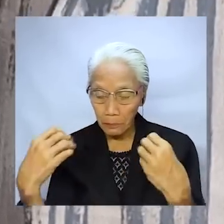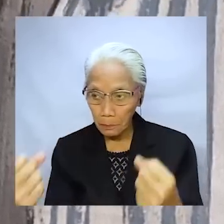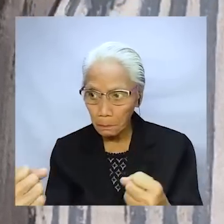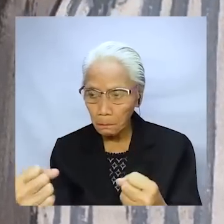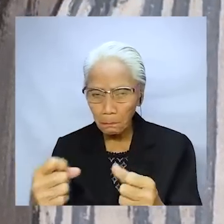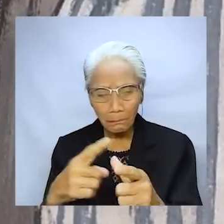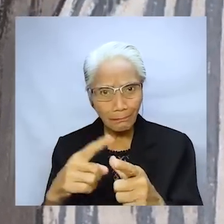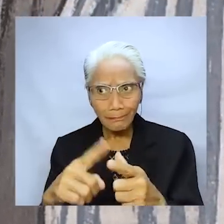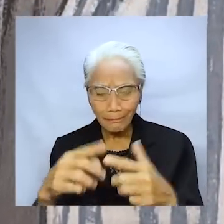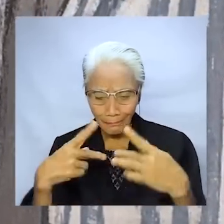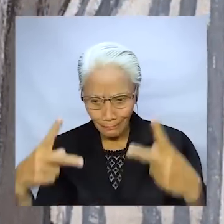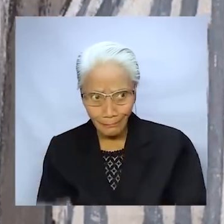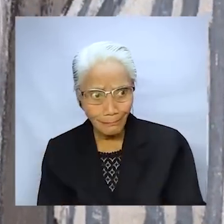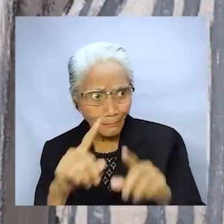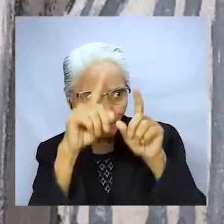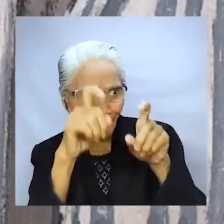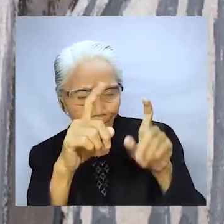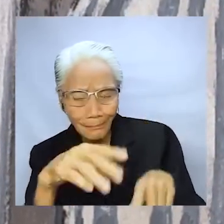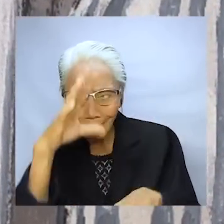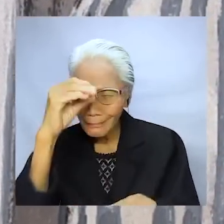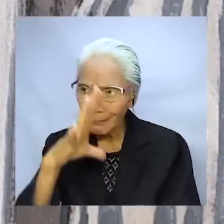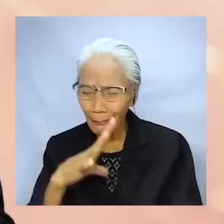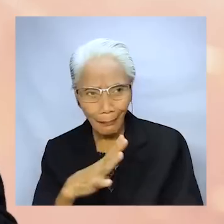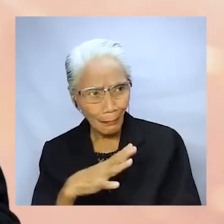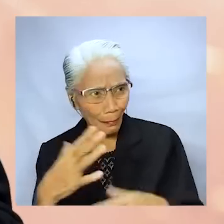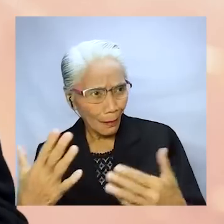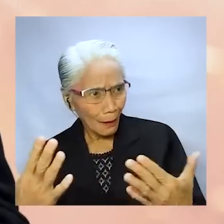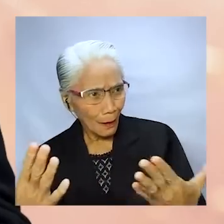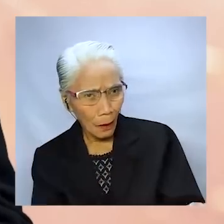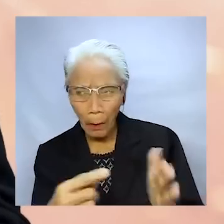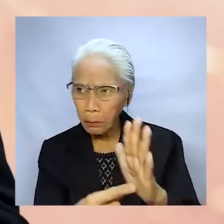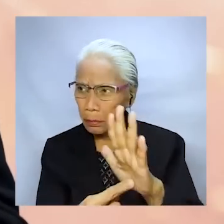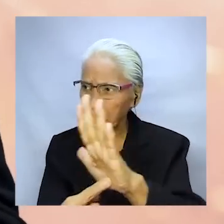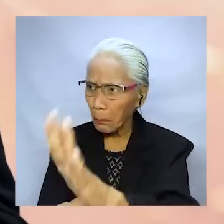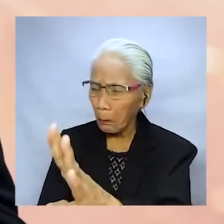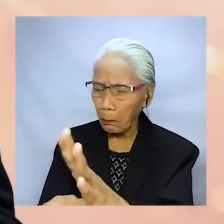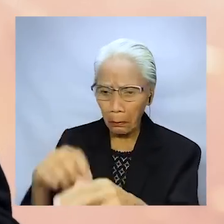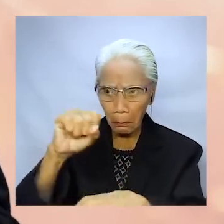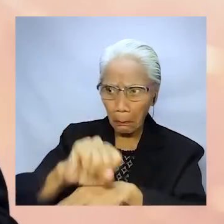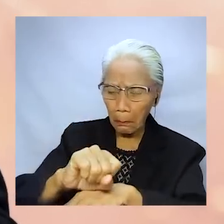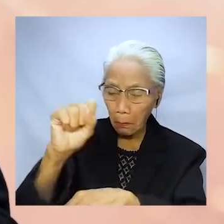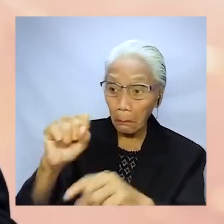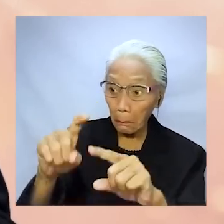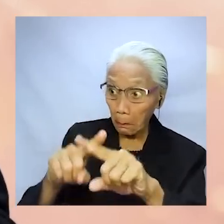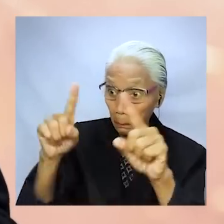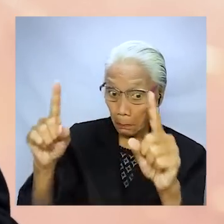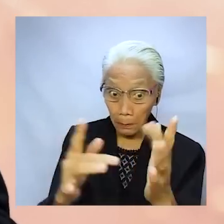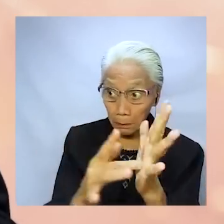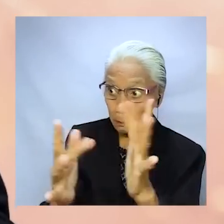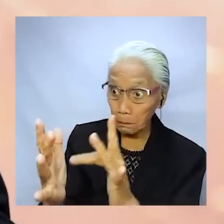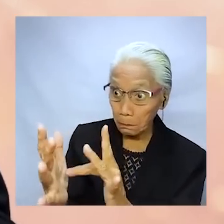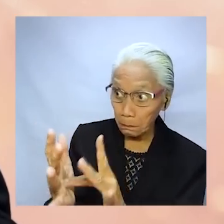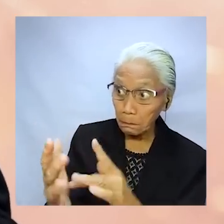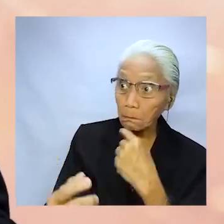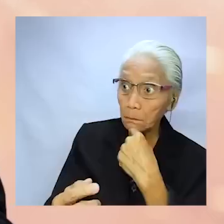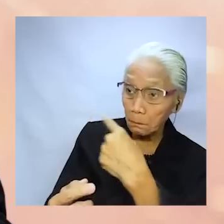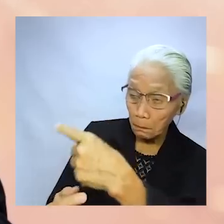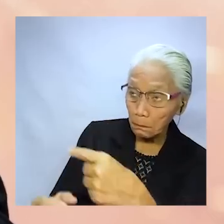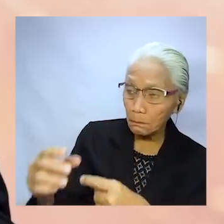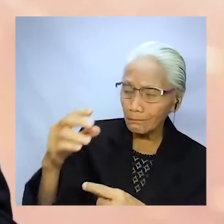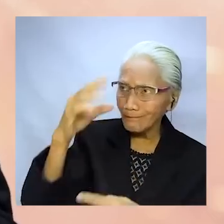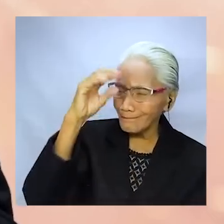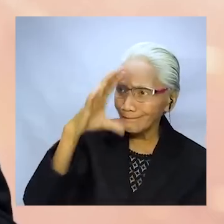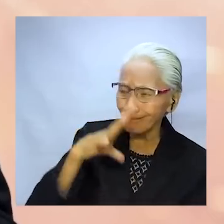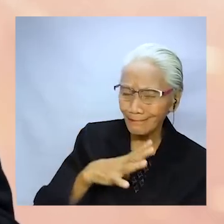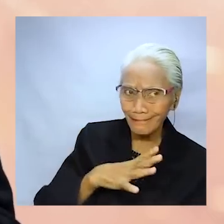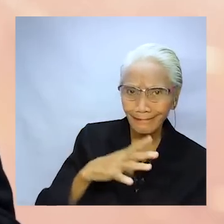ended with his expulsion from the synagogue. But Jesus sought the man and revealed himself to him. What